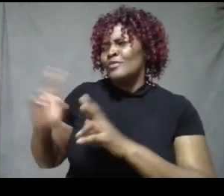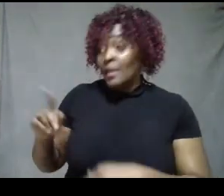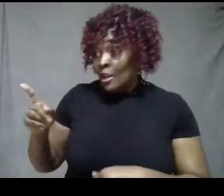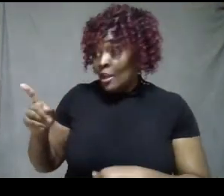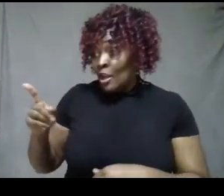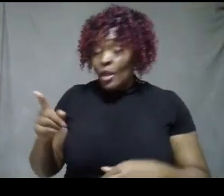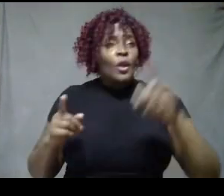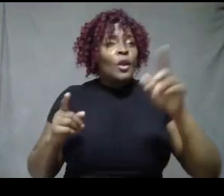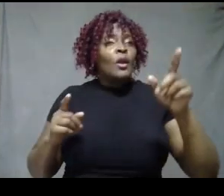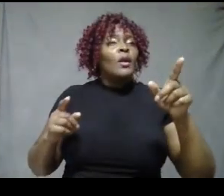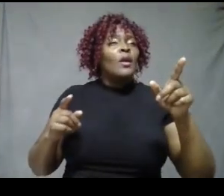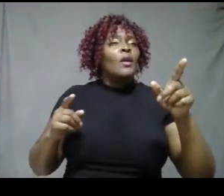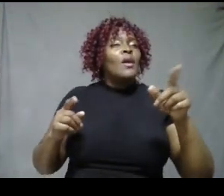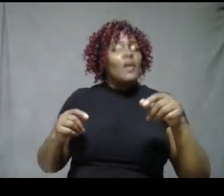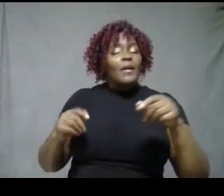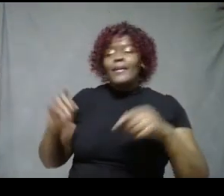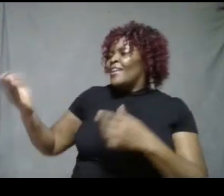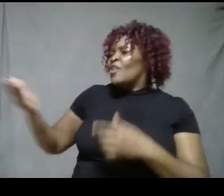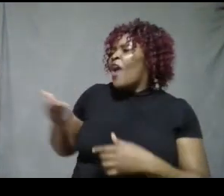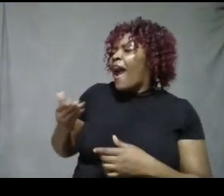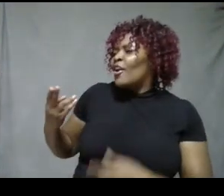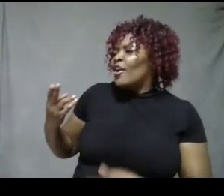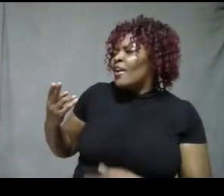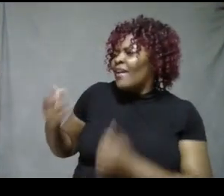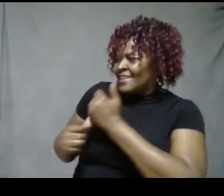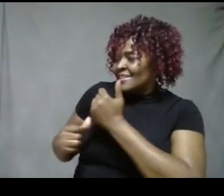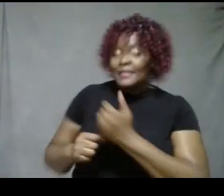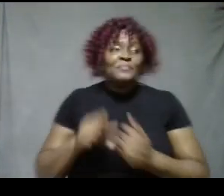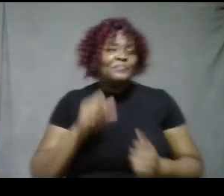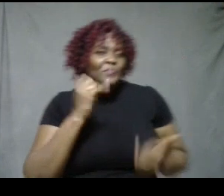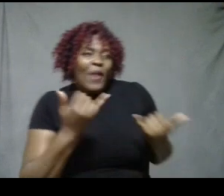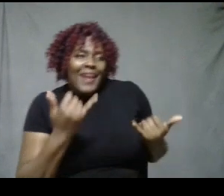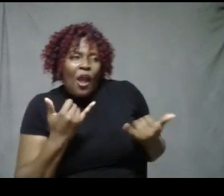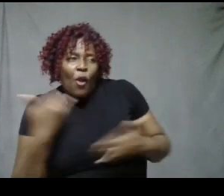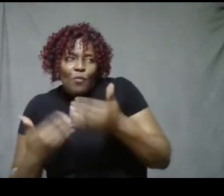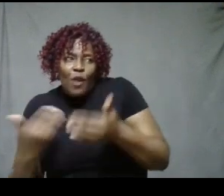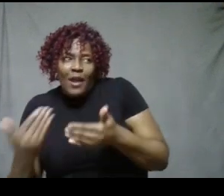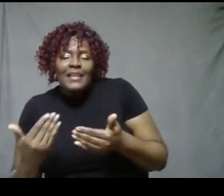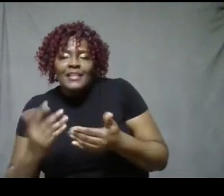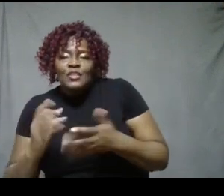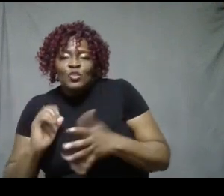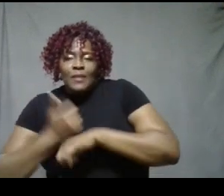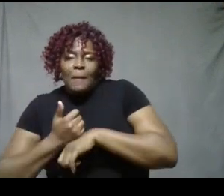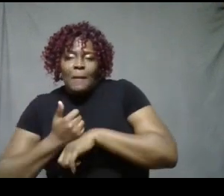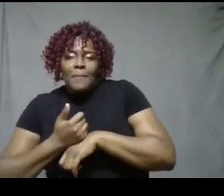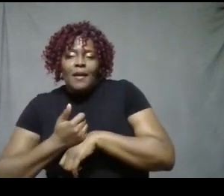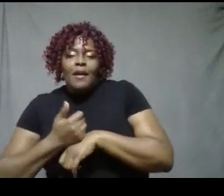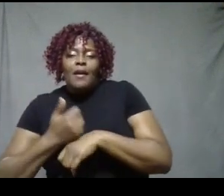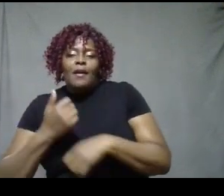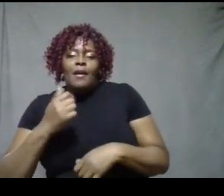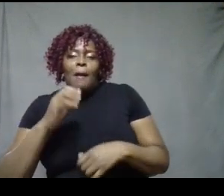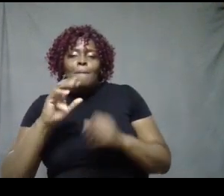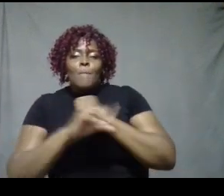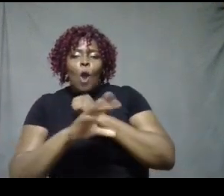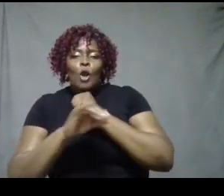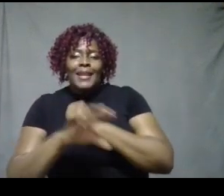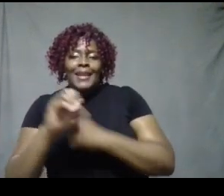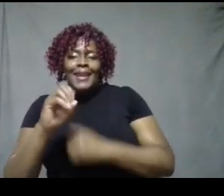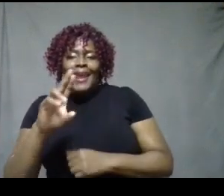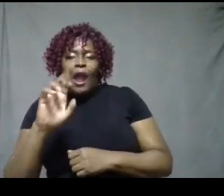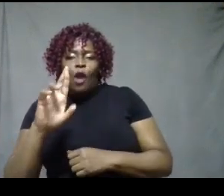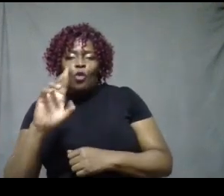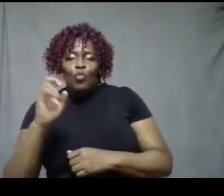Well, we're in the process working with HR to get a marketing and outreach position that'll help specifically with economic development, which will be a huge